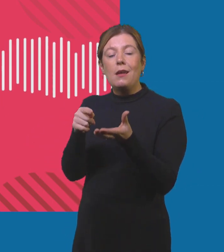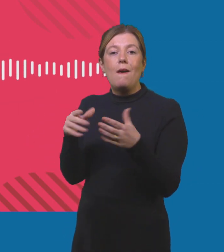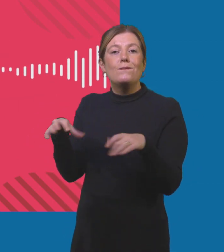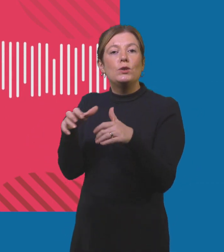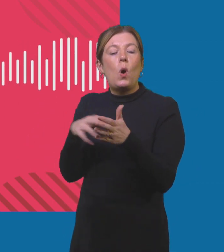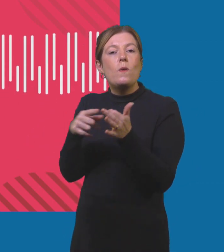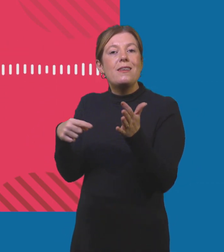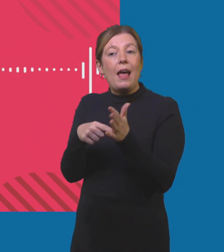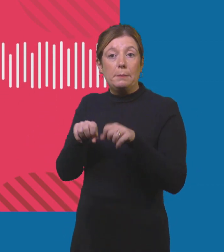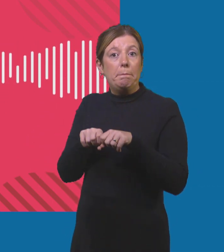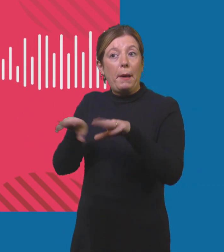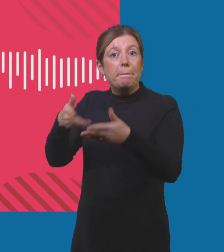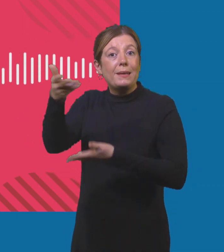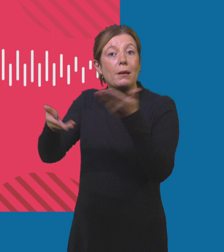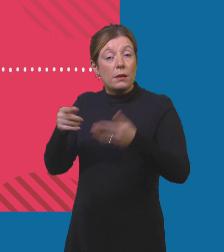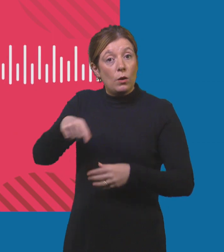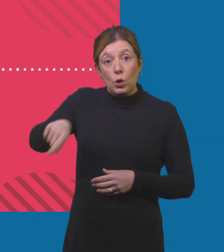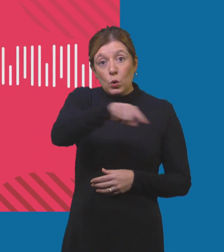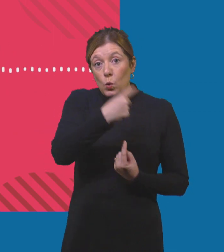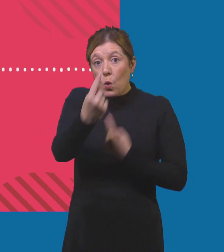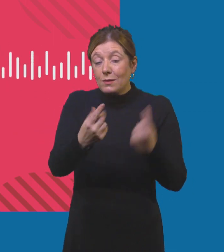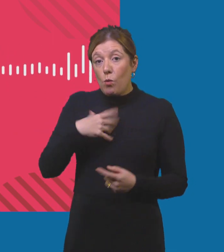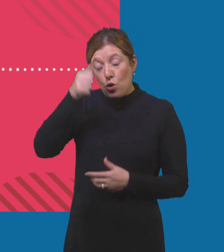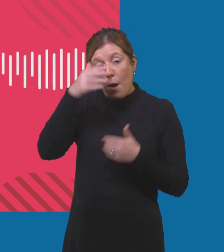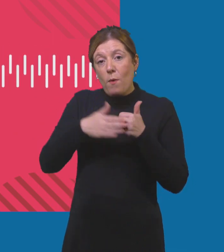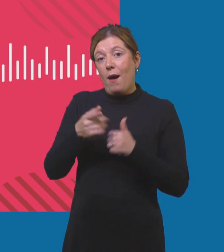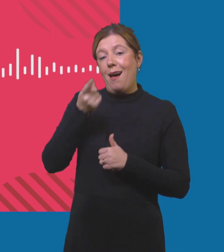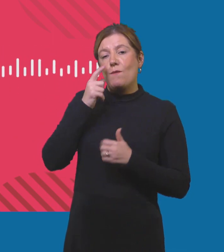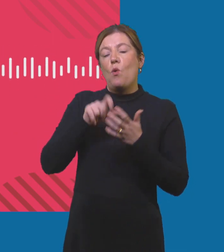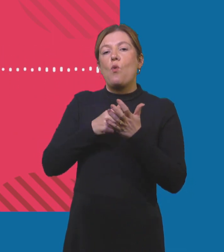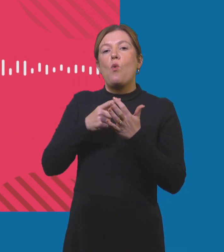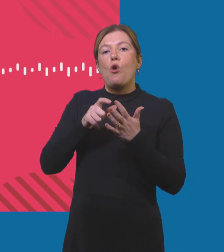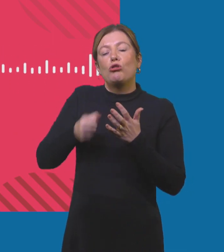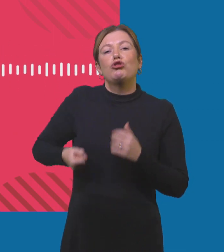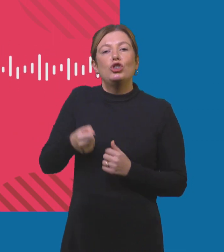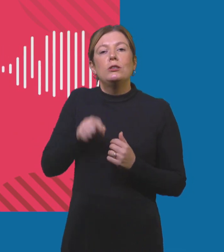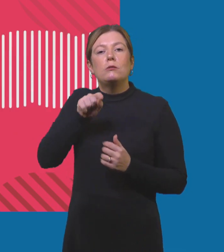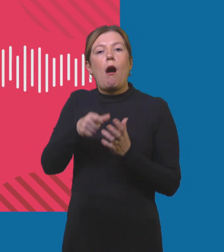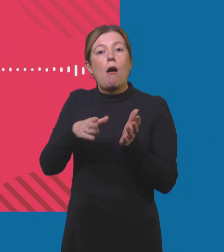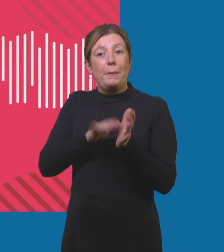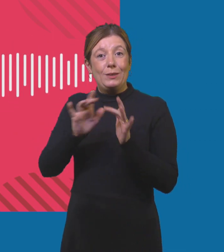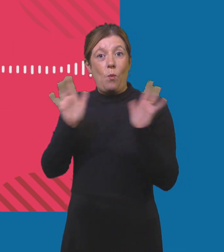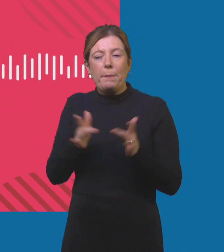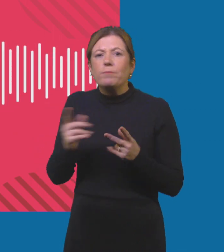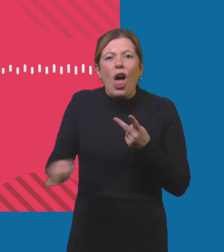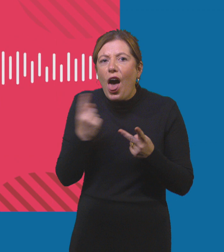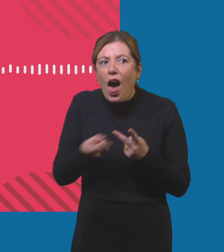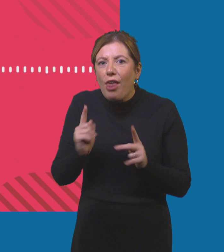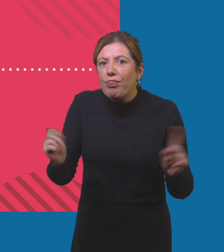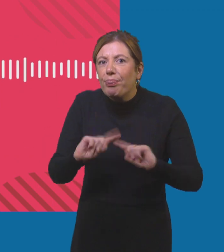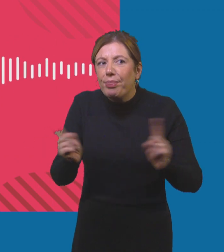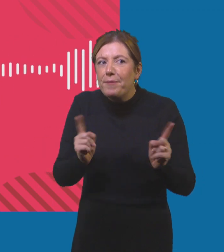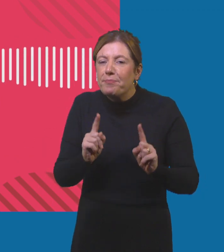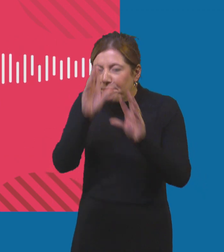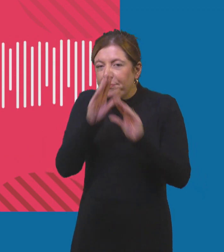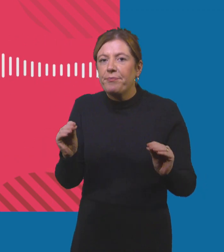If you're interested in this scheme, then you just need to visit coolcrutches.com, and there's all the information on the website. So what next? What else have we got?